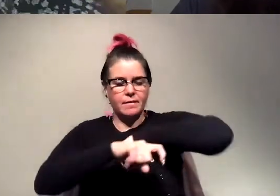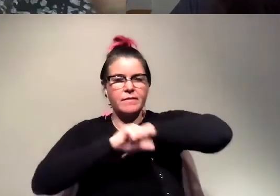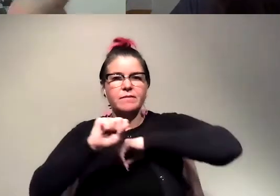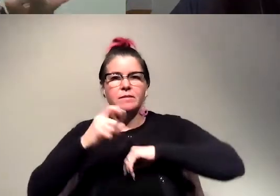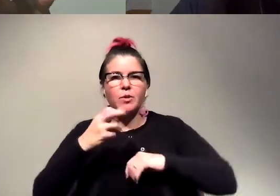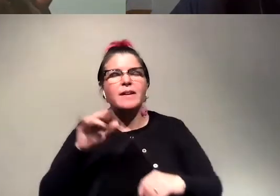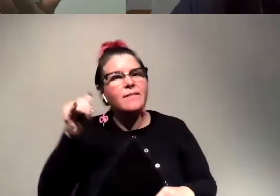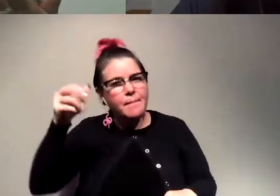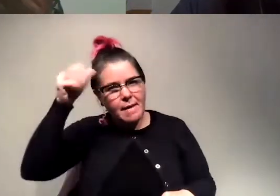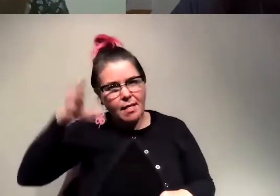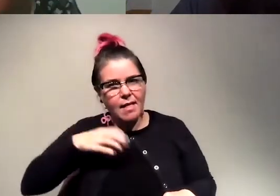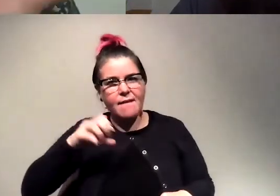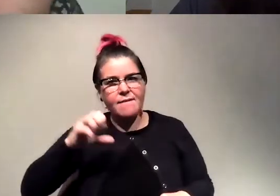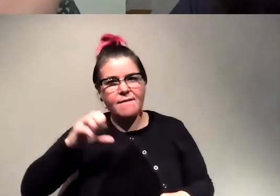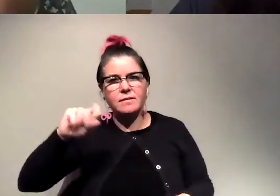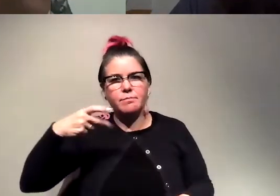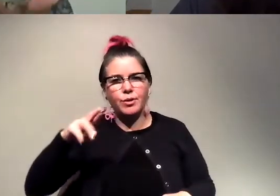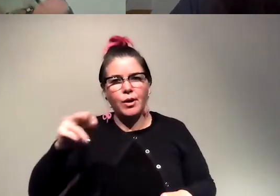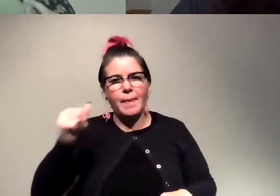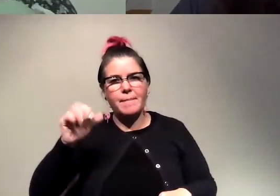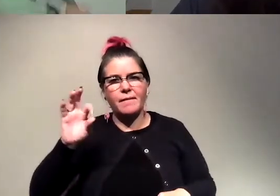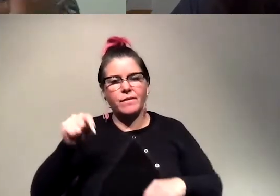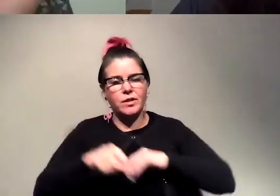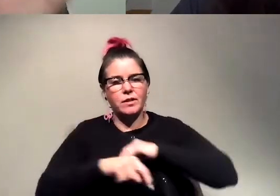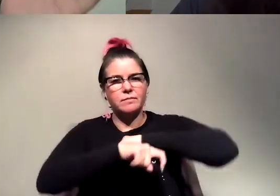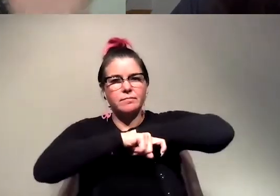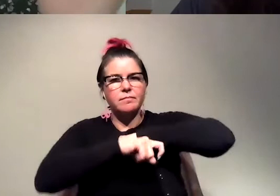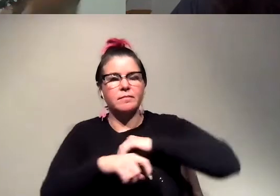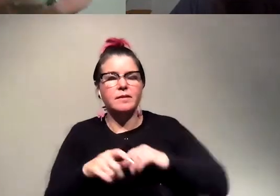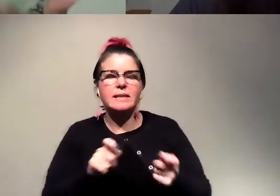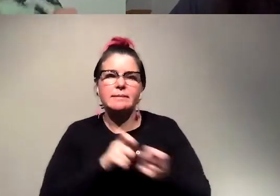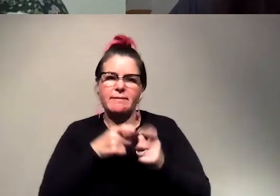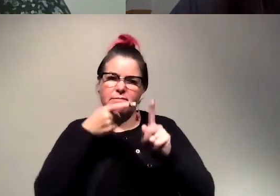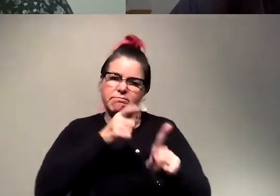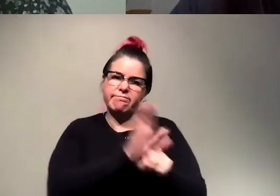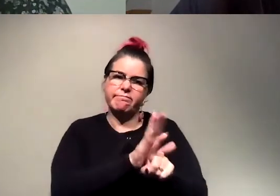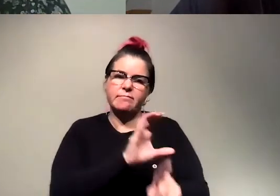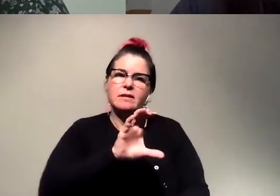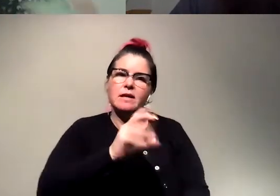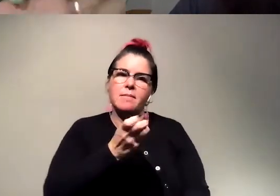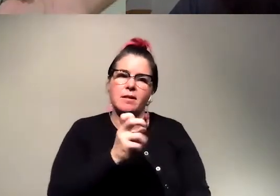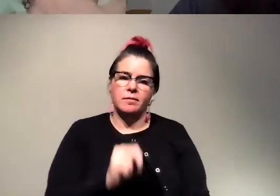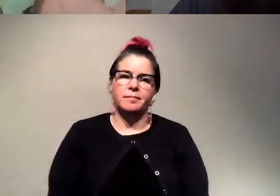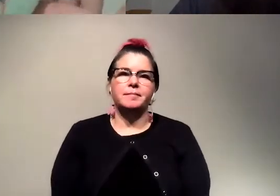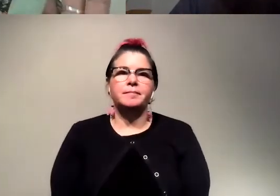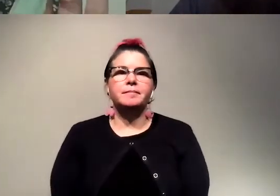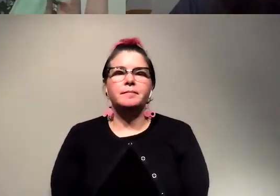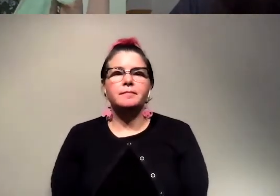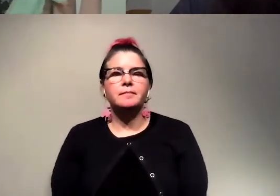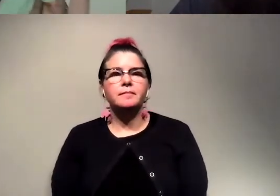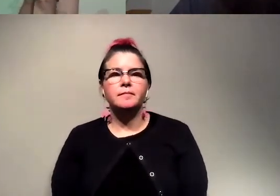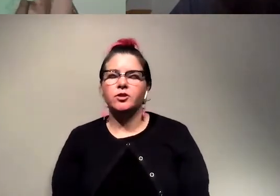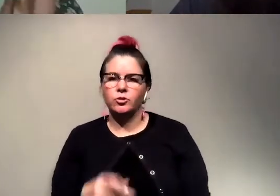male. Wow. And that's for chameleon specifically, for this species of chameleon. Right. She doesn't have either of